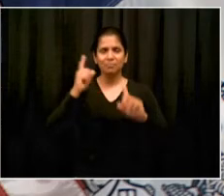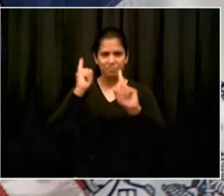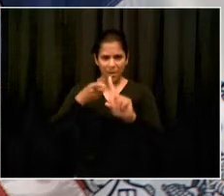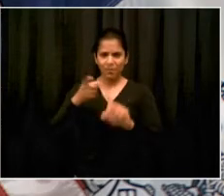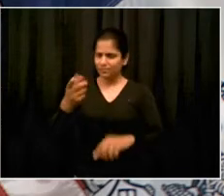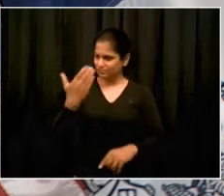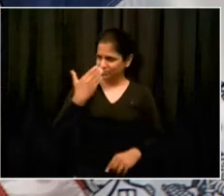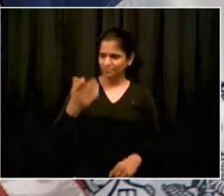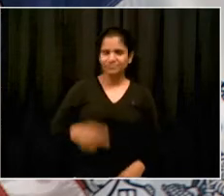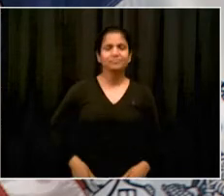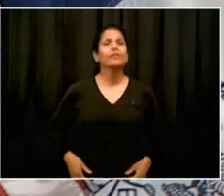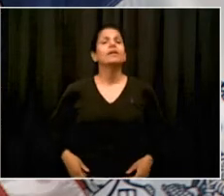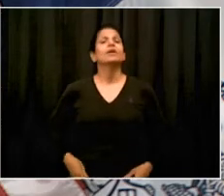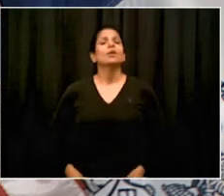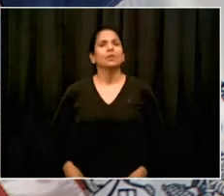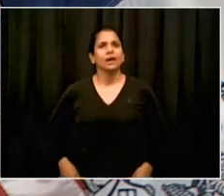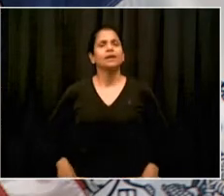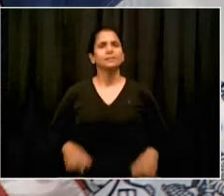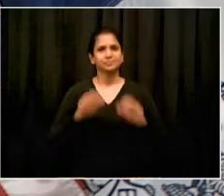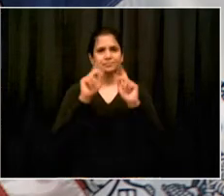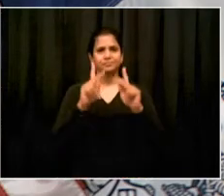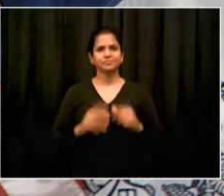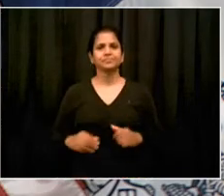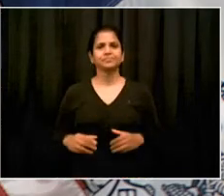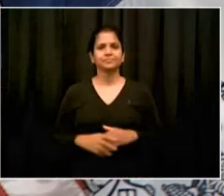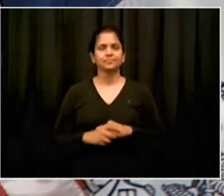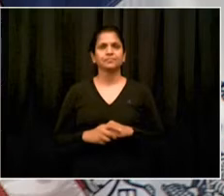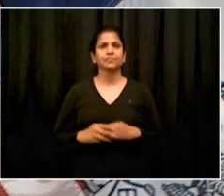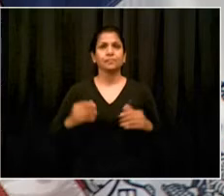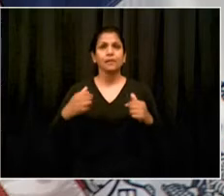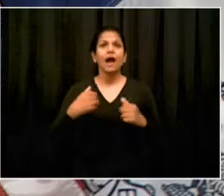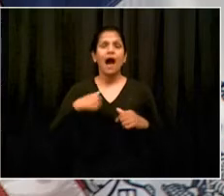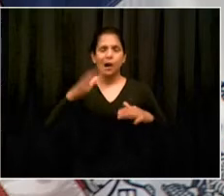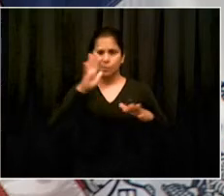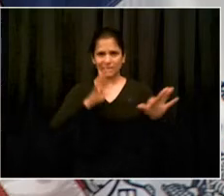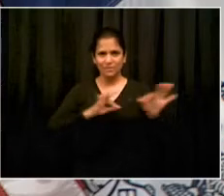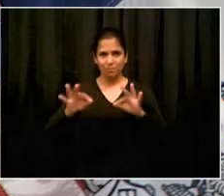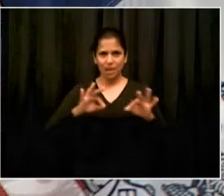have Dr. Choksi weigh in and Dr. Katz as well.